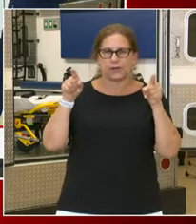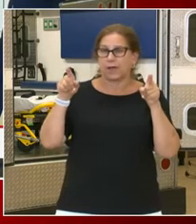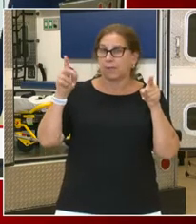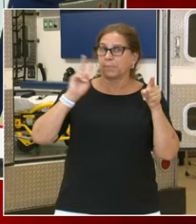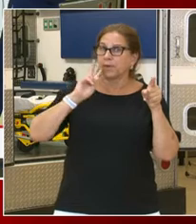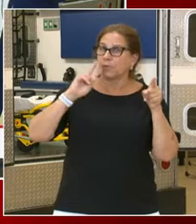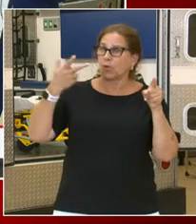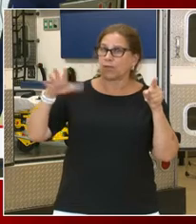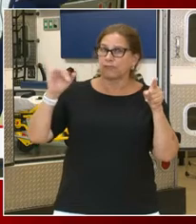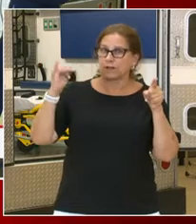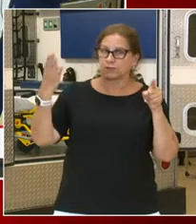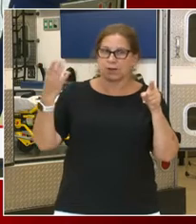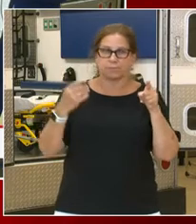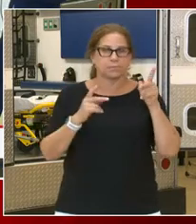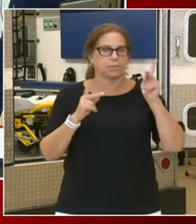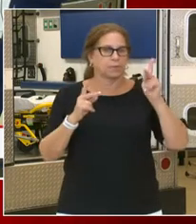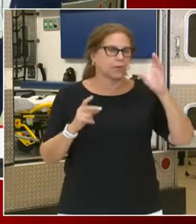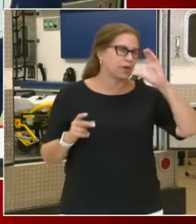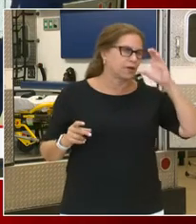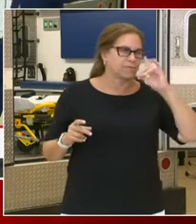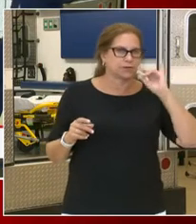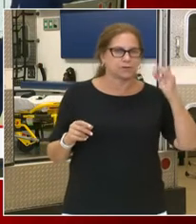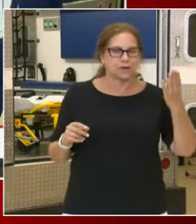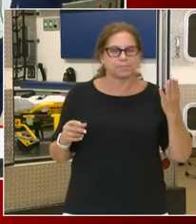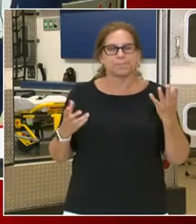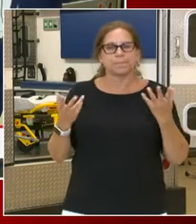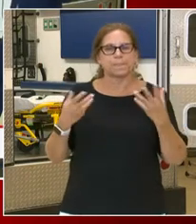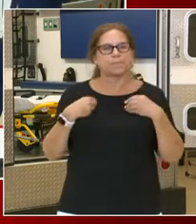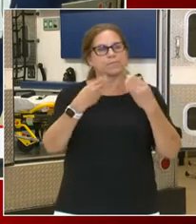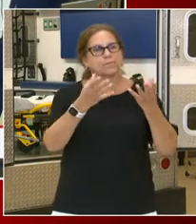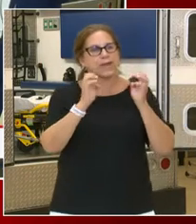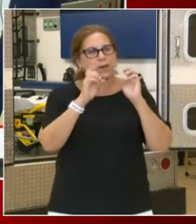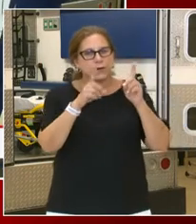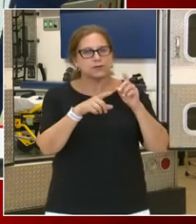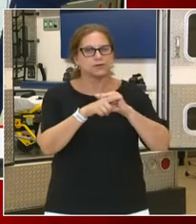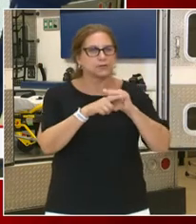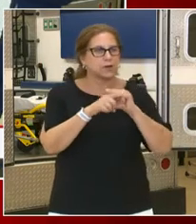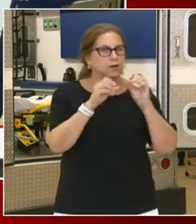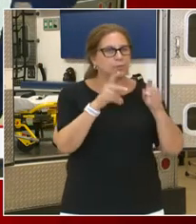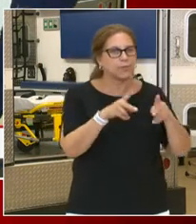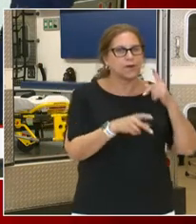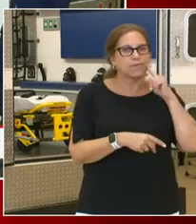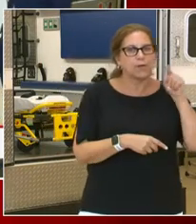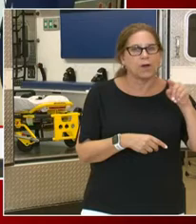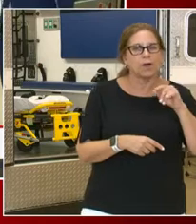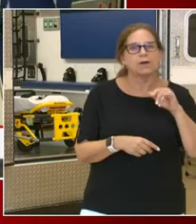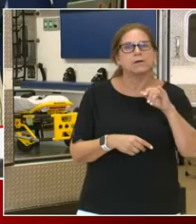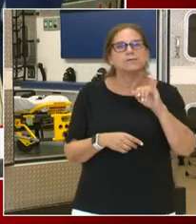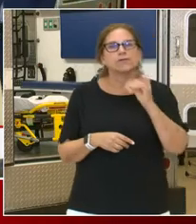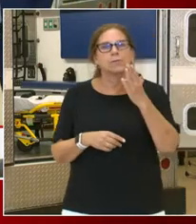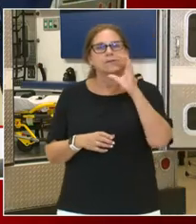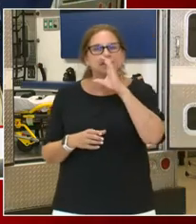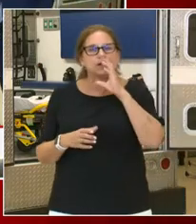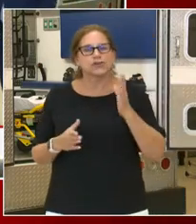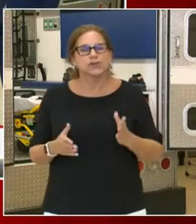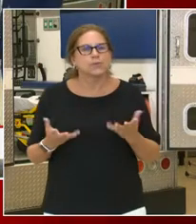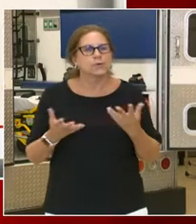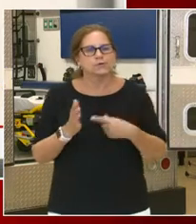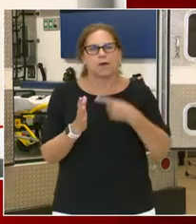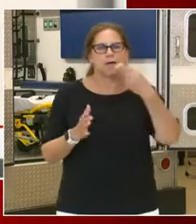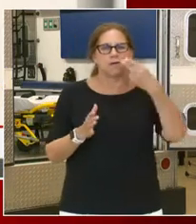connect residents to education, training, employment opportunities in our high-demand industries? Sure. Thank you so much, Tomas, for